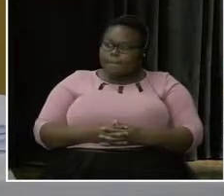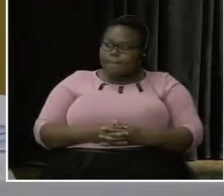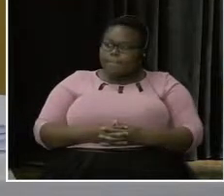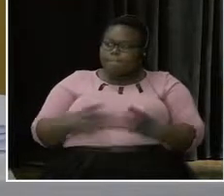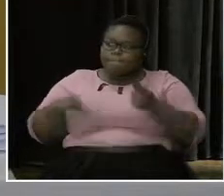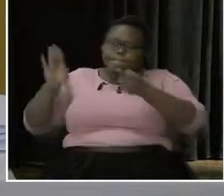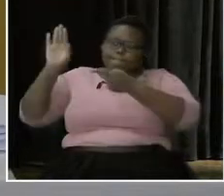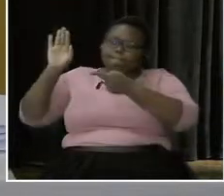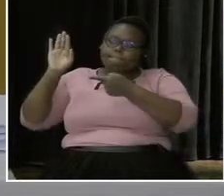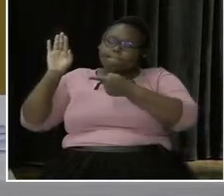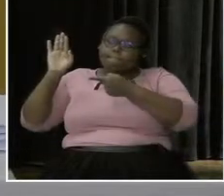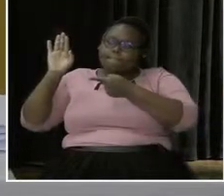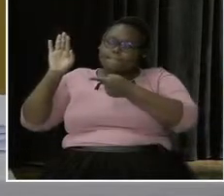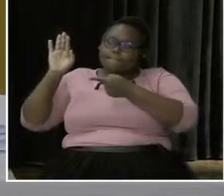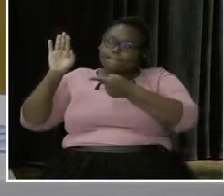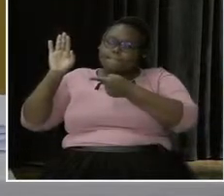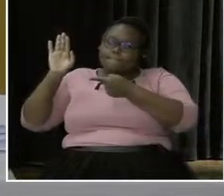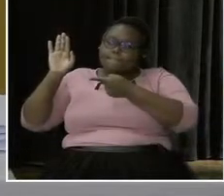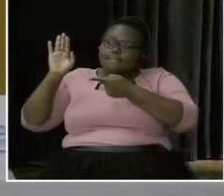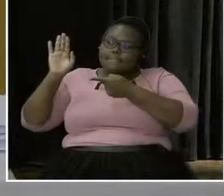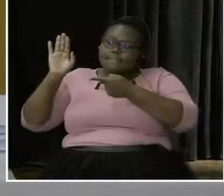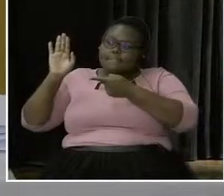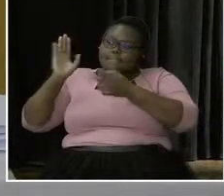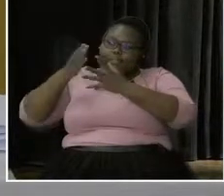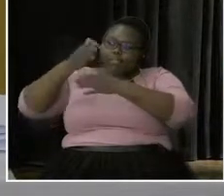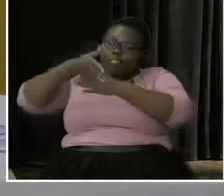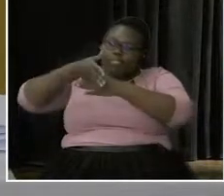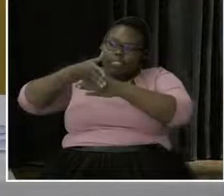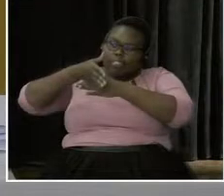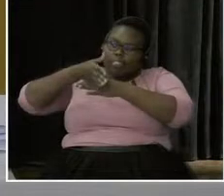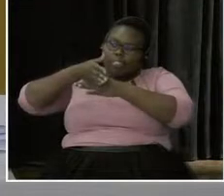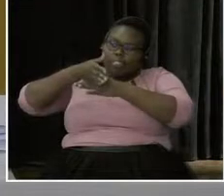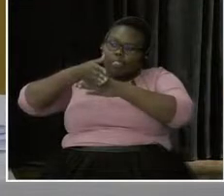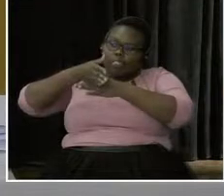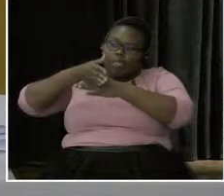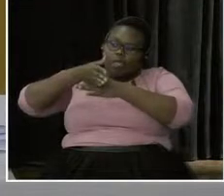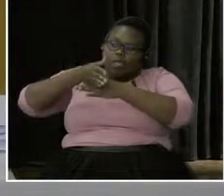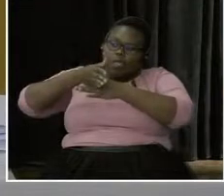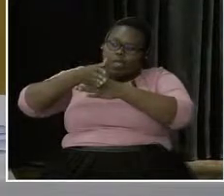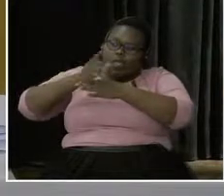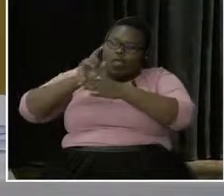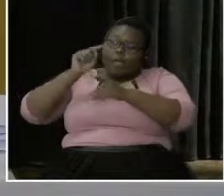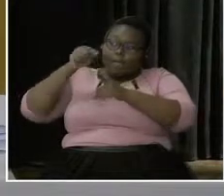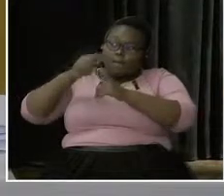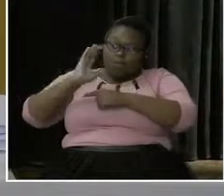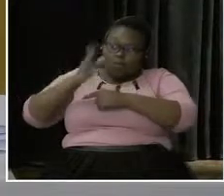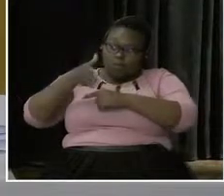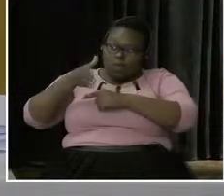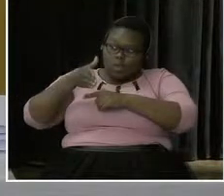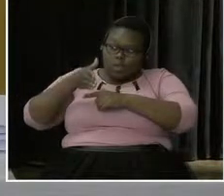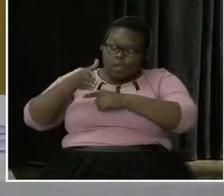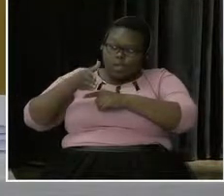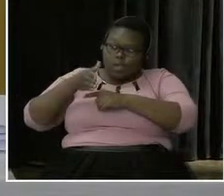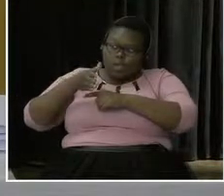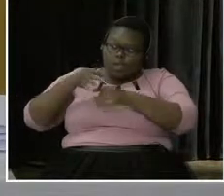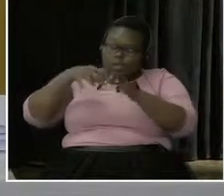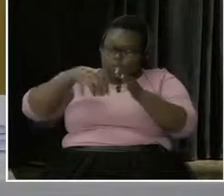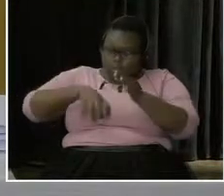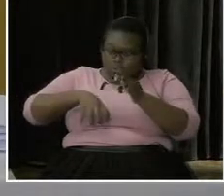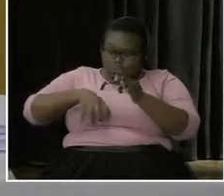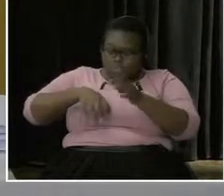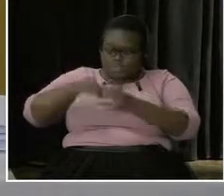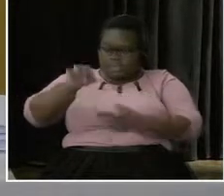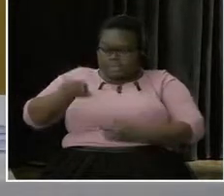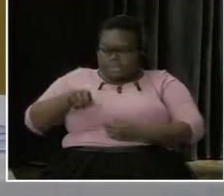Speaker, indeed, Councillor Graham confirms. It's a point of order in terms of section